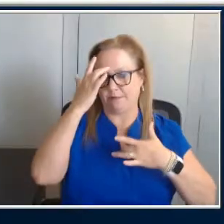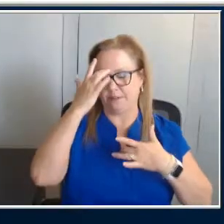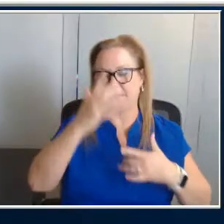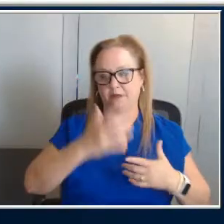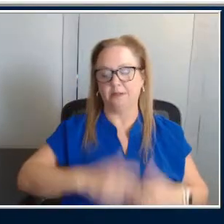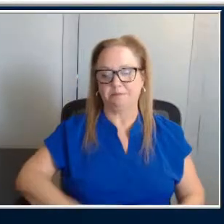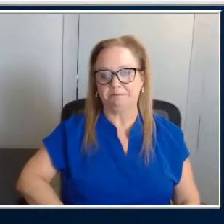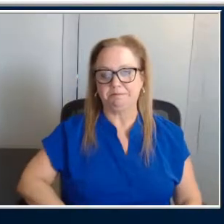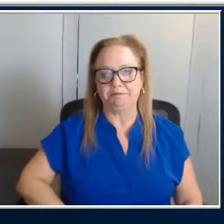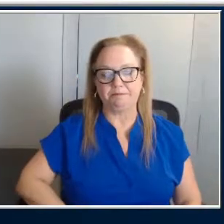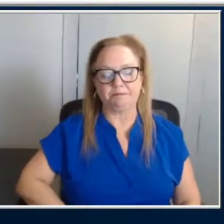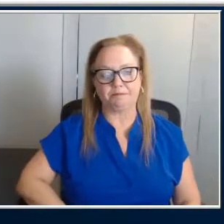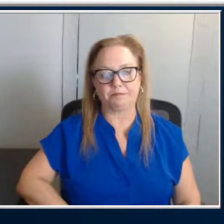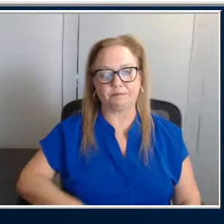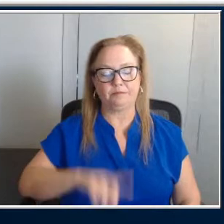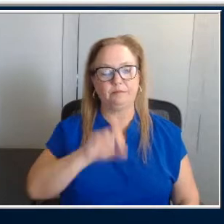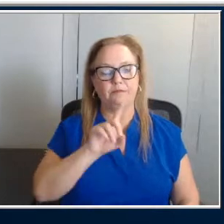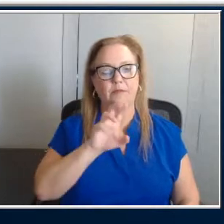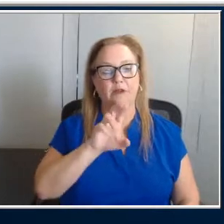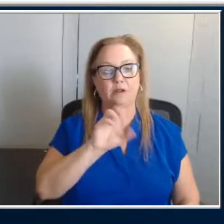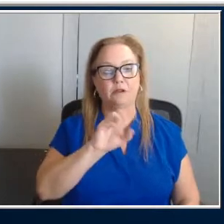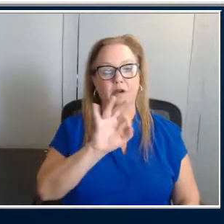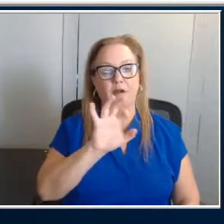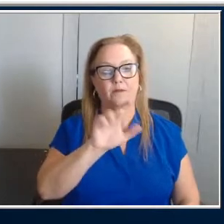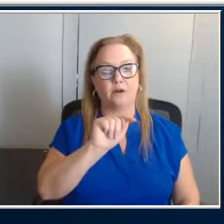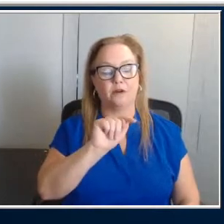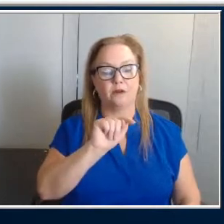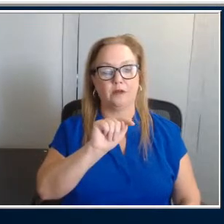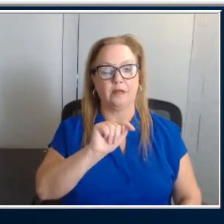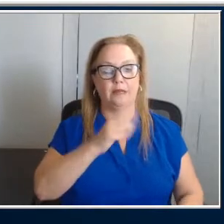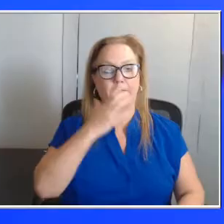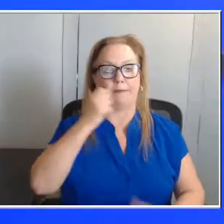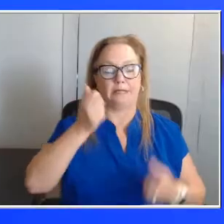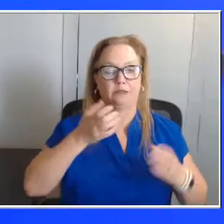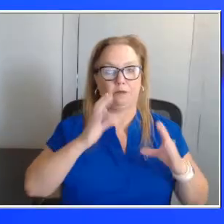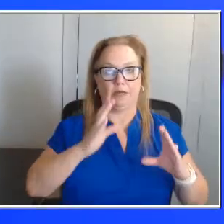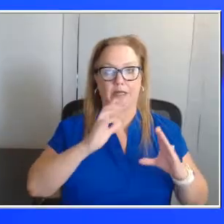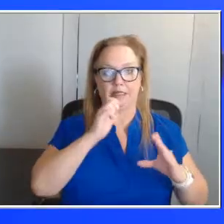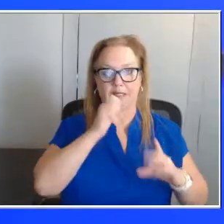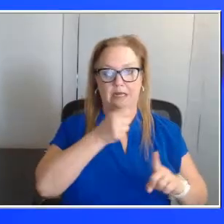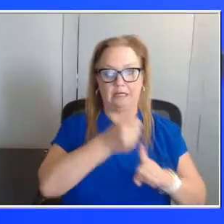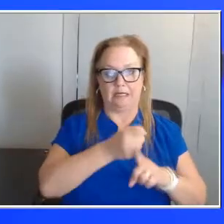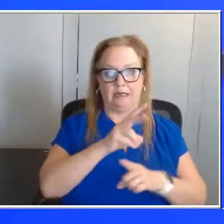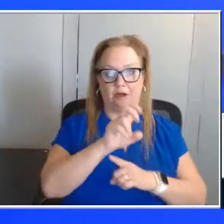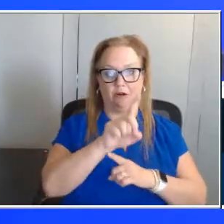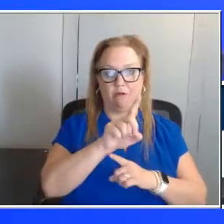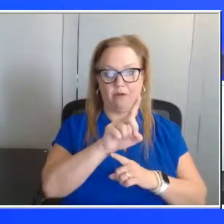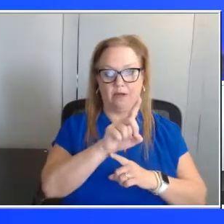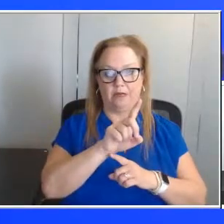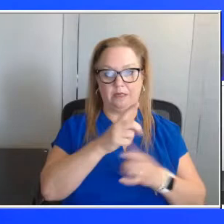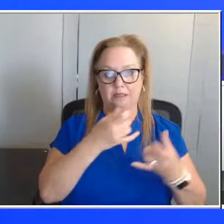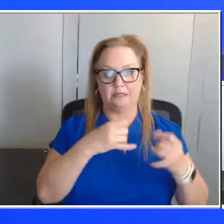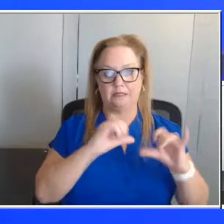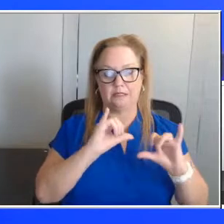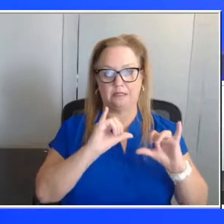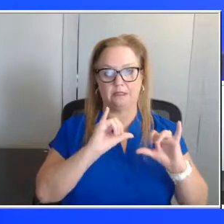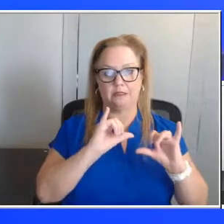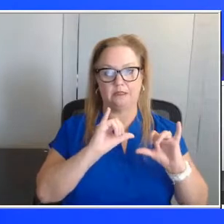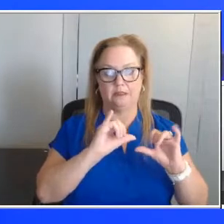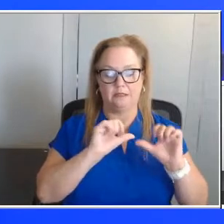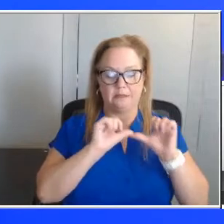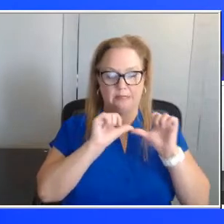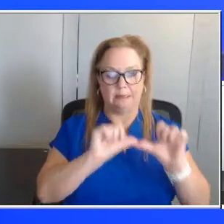right, Dr. Comfort. So the best way to not get long COVID is to not get COVID in the first place. And so still staying diligent out